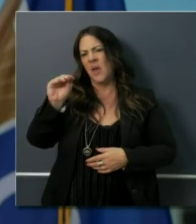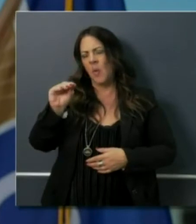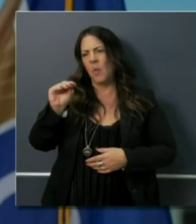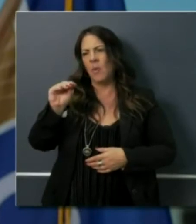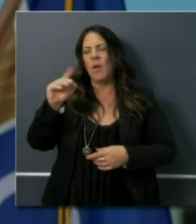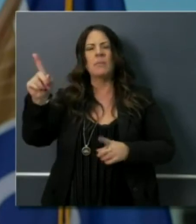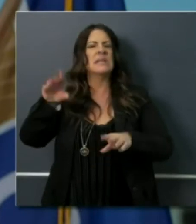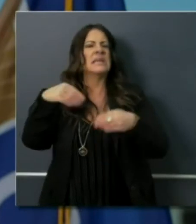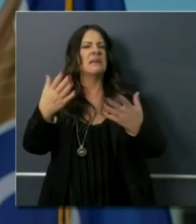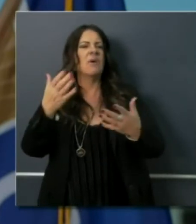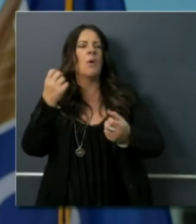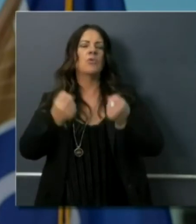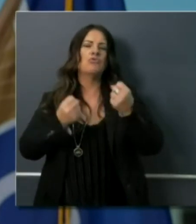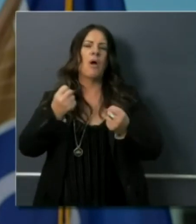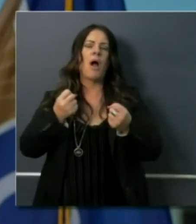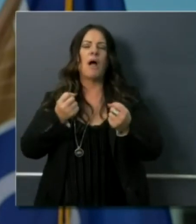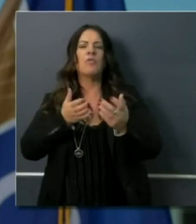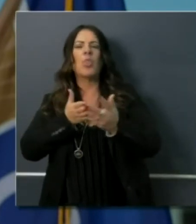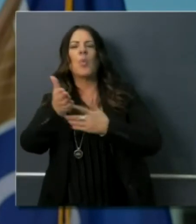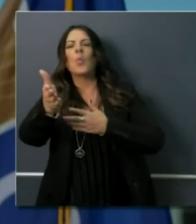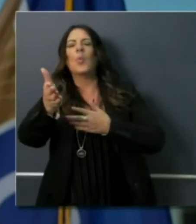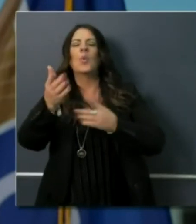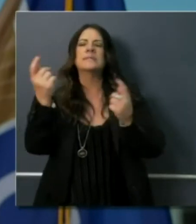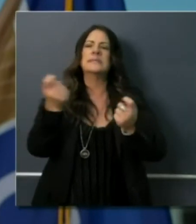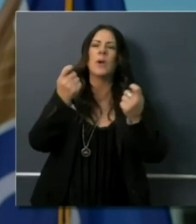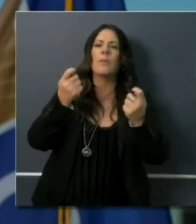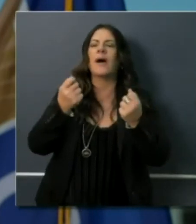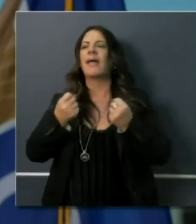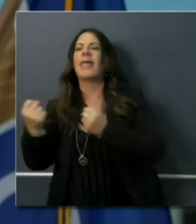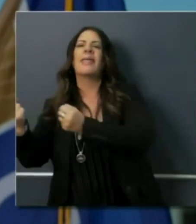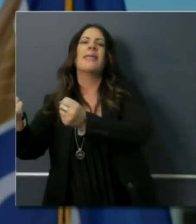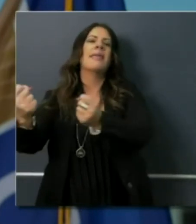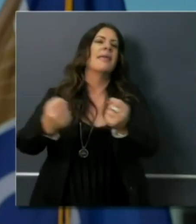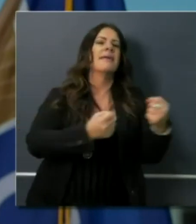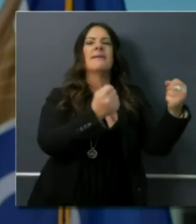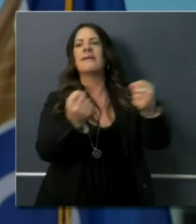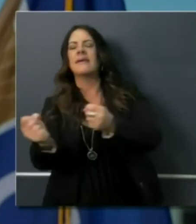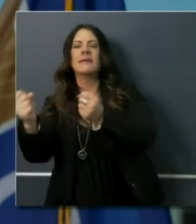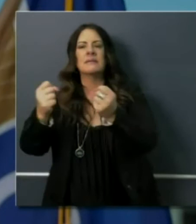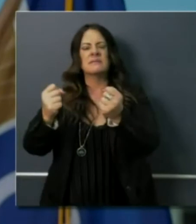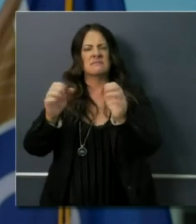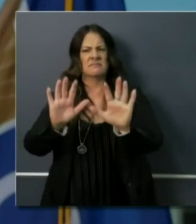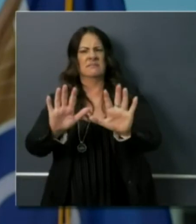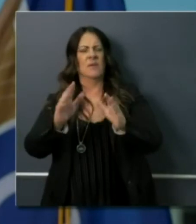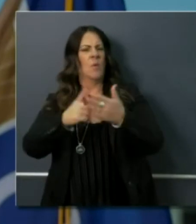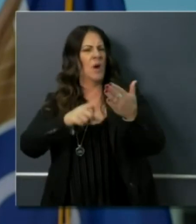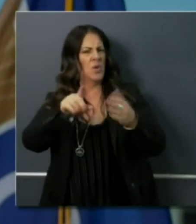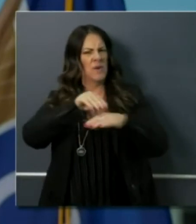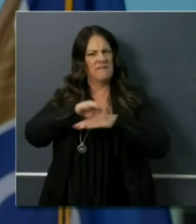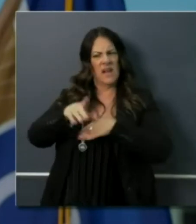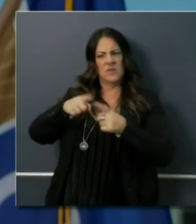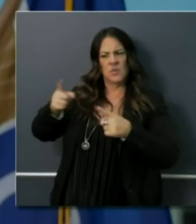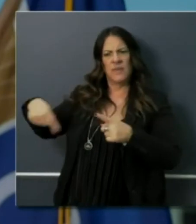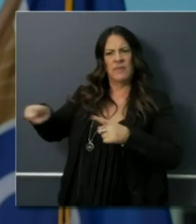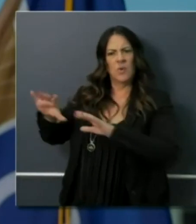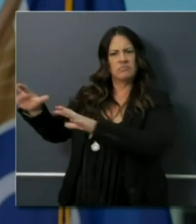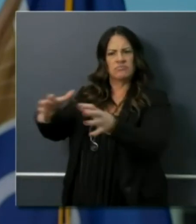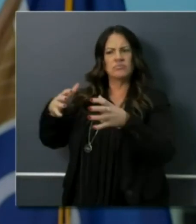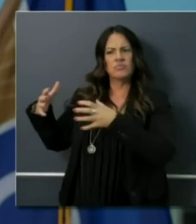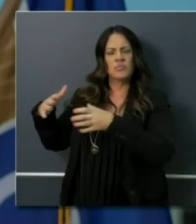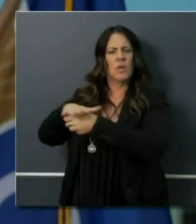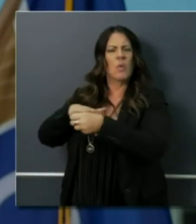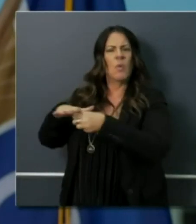about drive-by or drive-through kinds of ceremonies. What is your advice to these